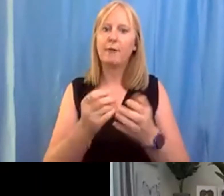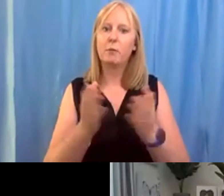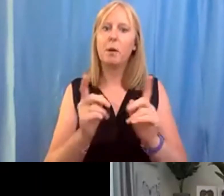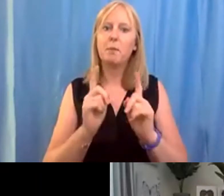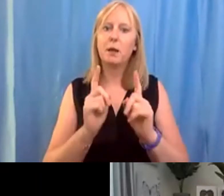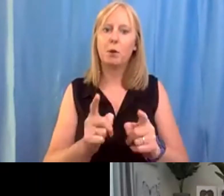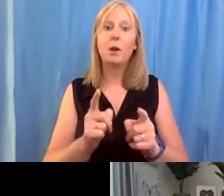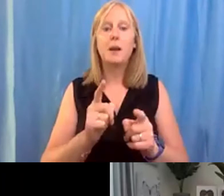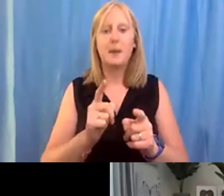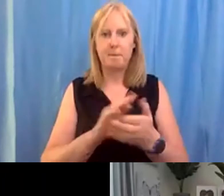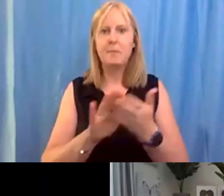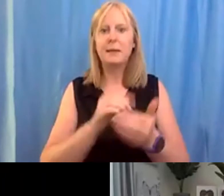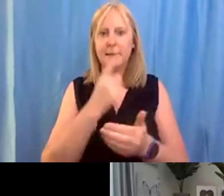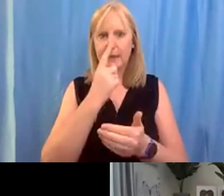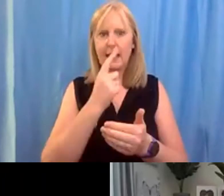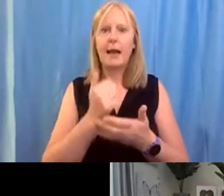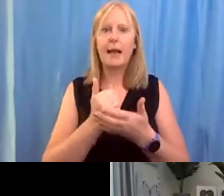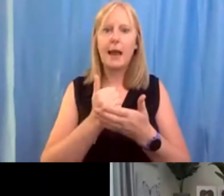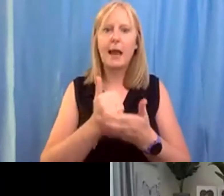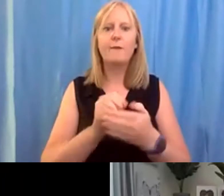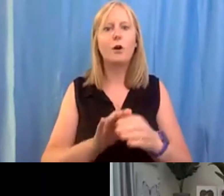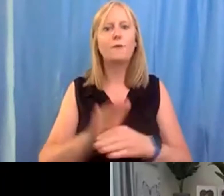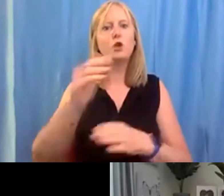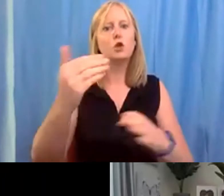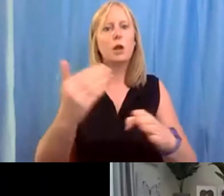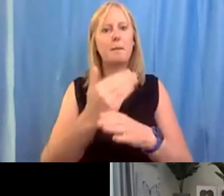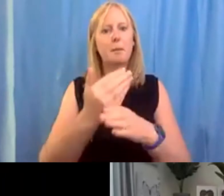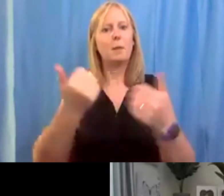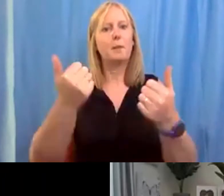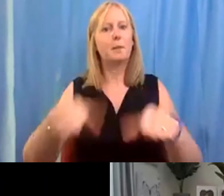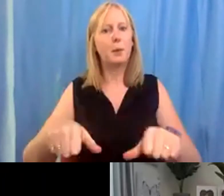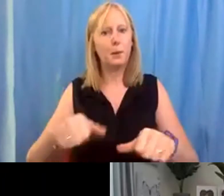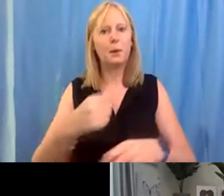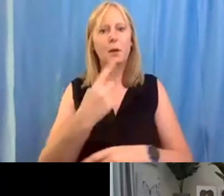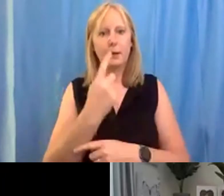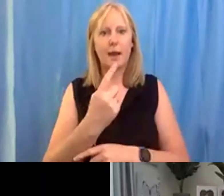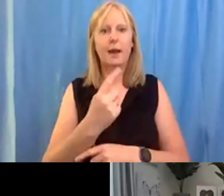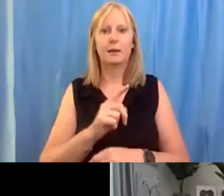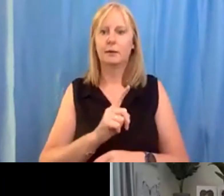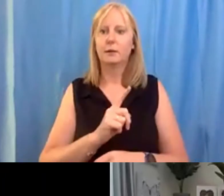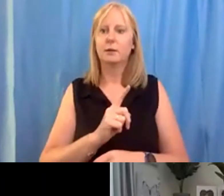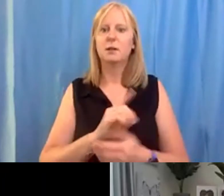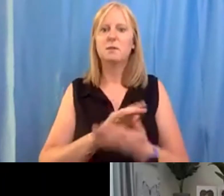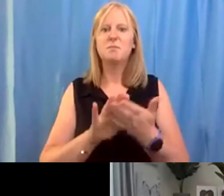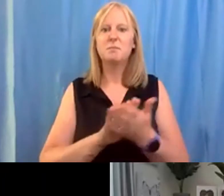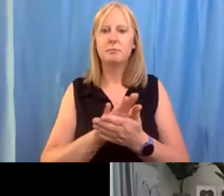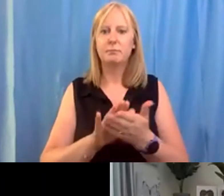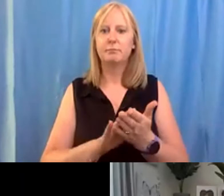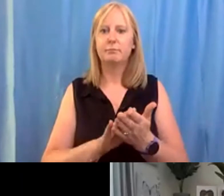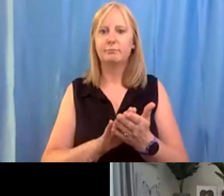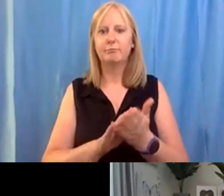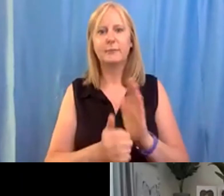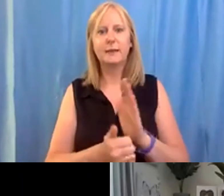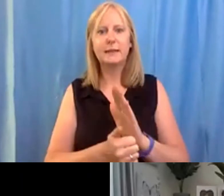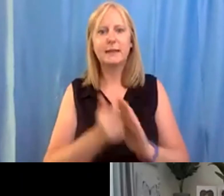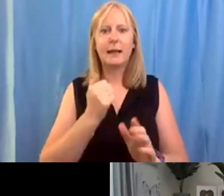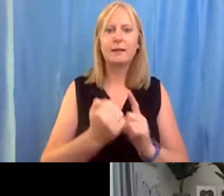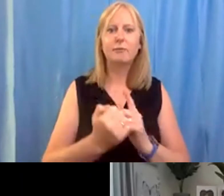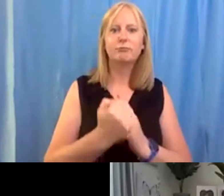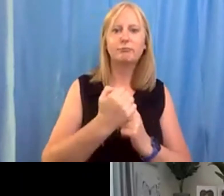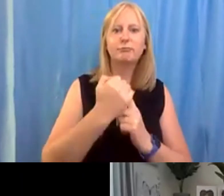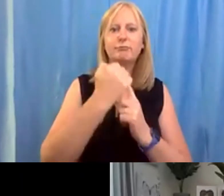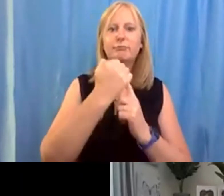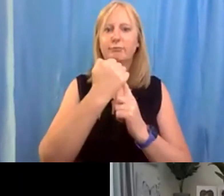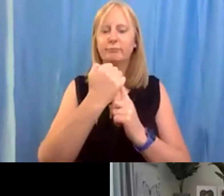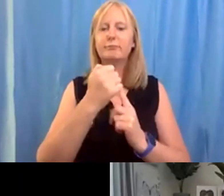into employment, which is really good. Again, the skills that can be built up through being on a